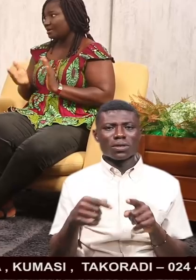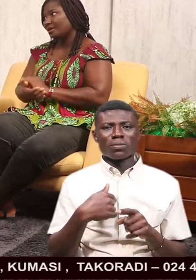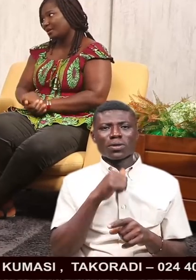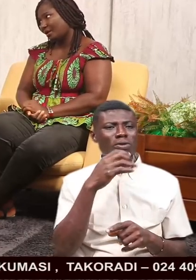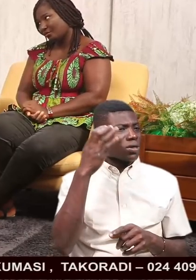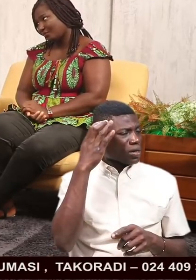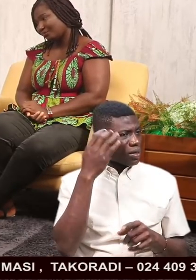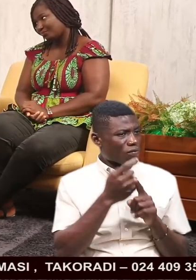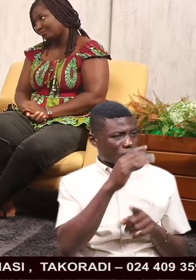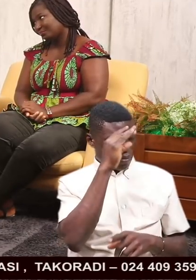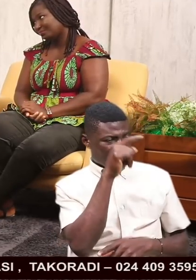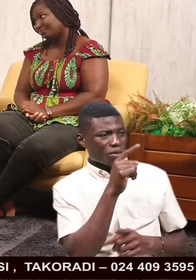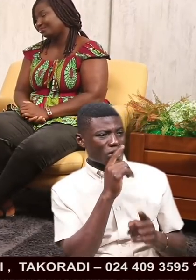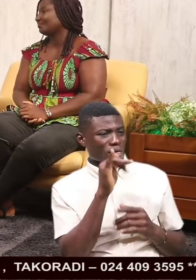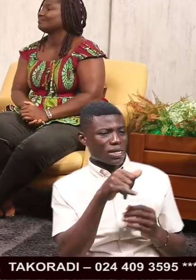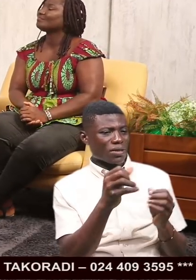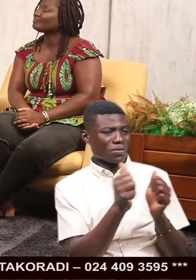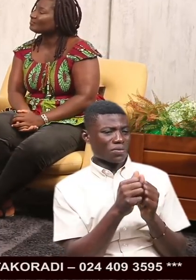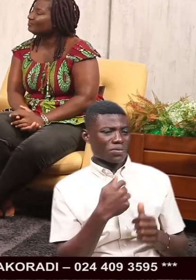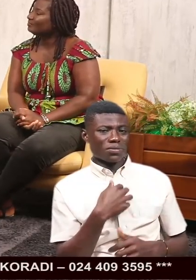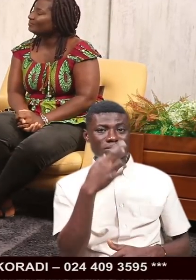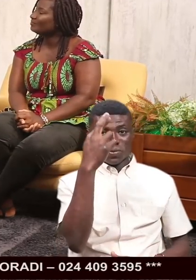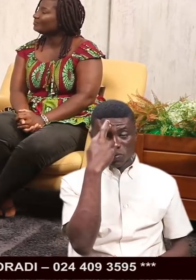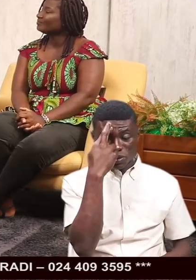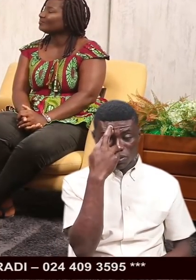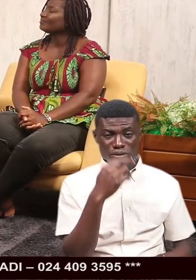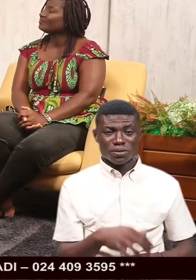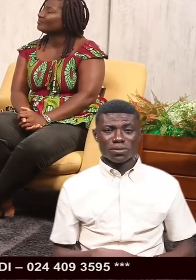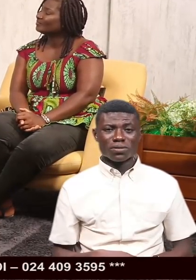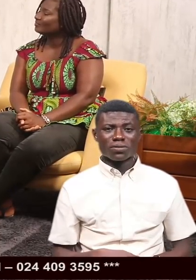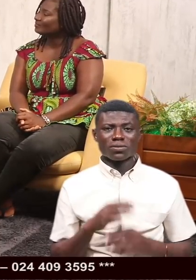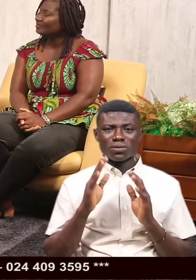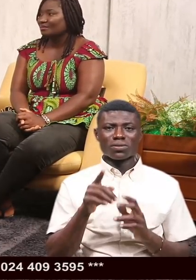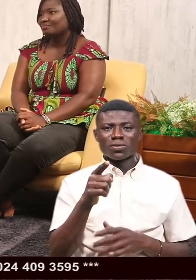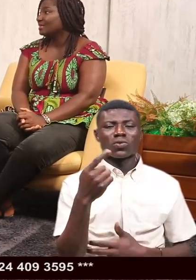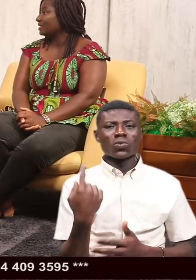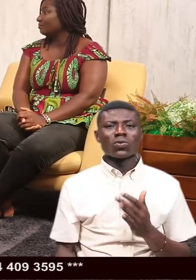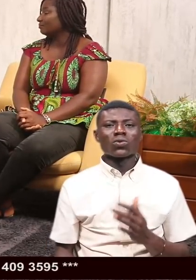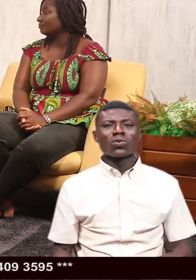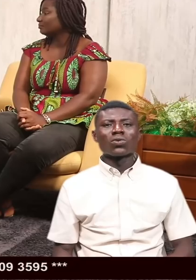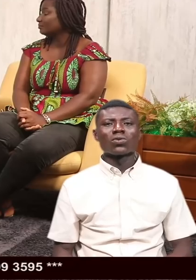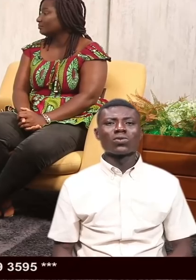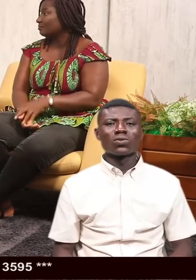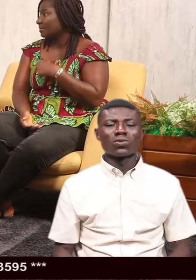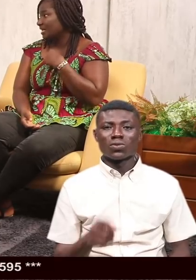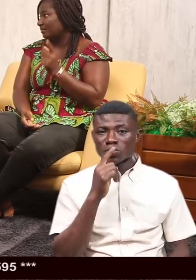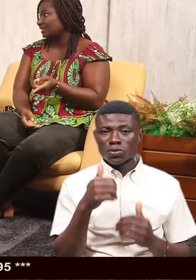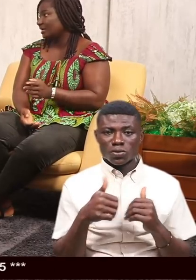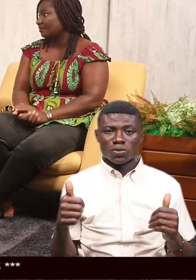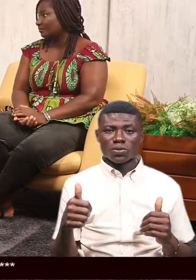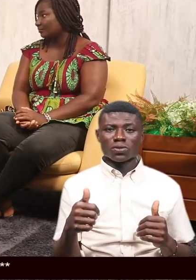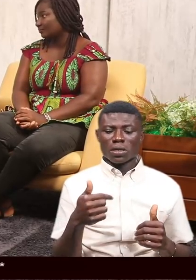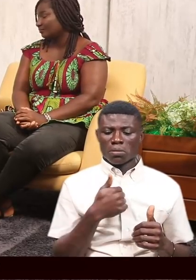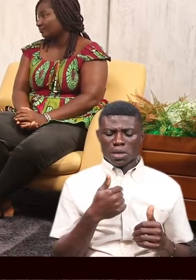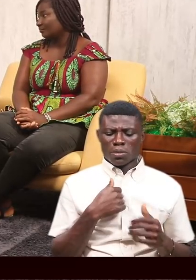fi nano reason na enti wode agya wo ne se na in fact wo agya wo ana wo meja